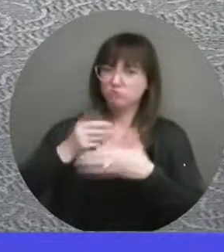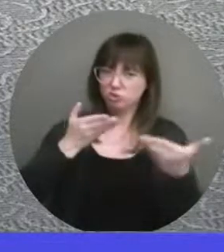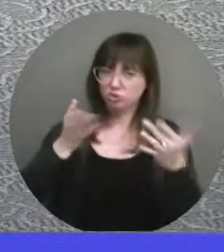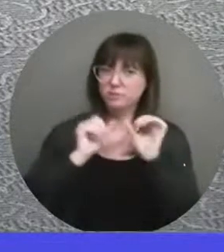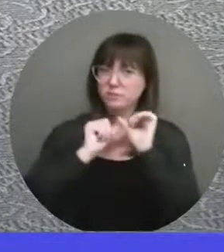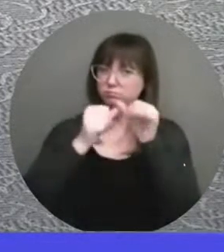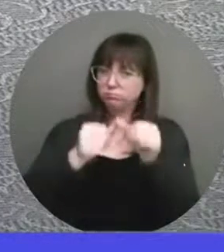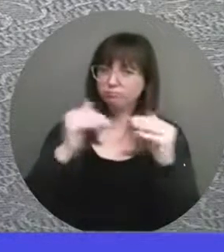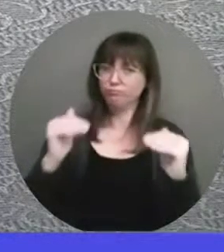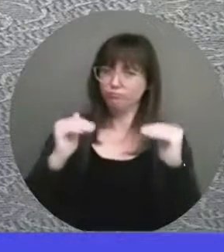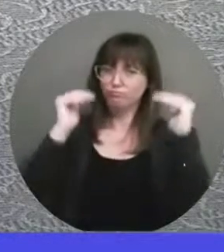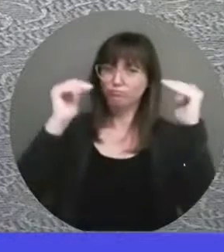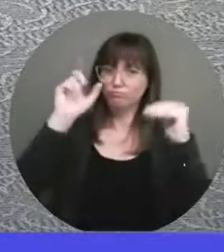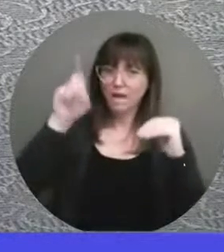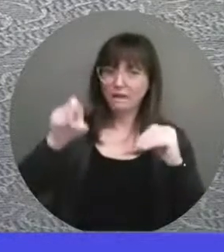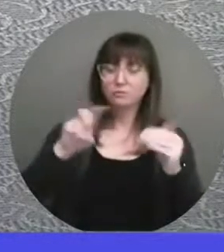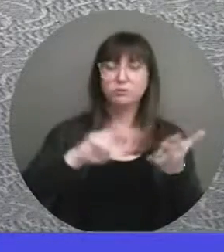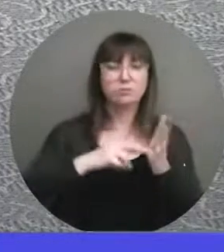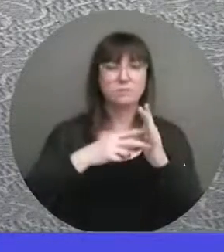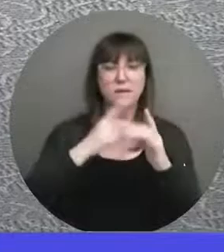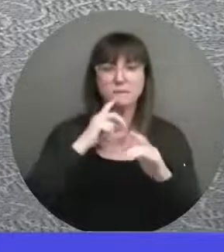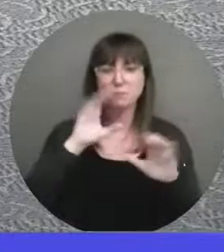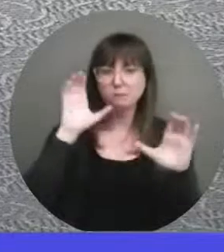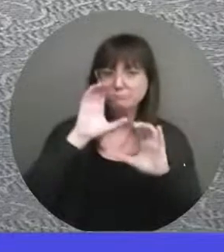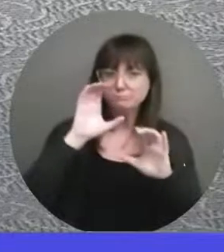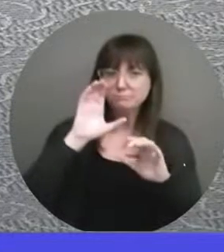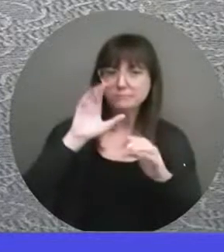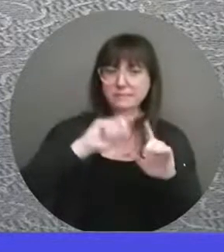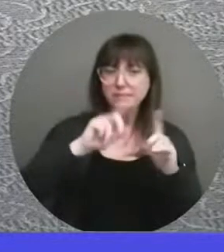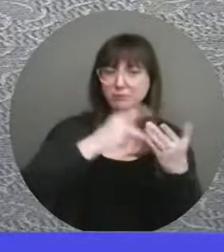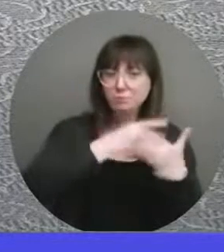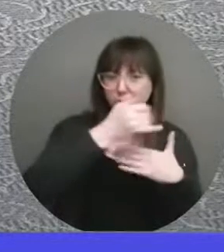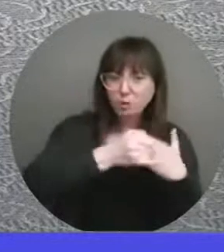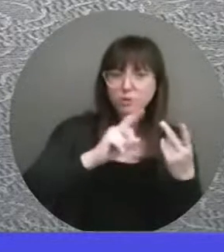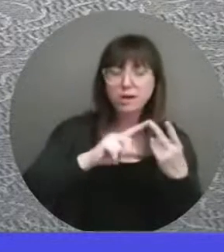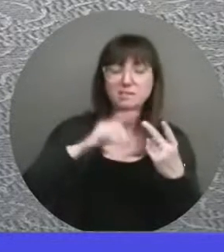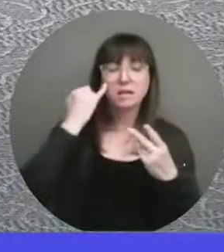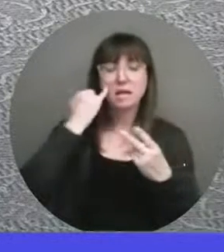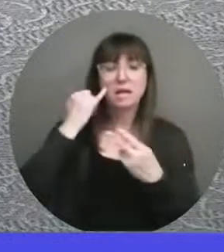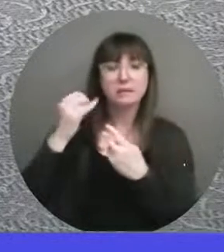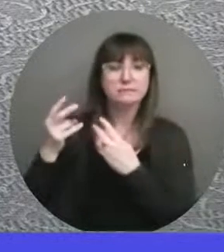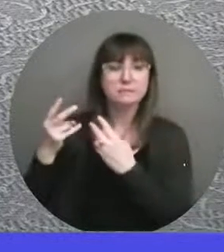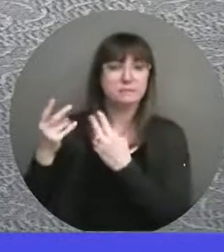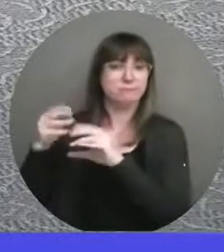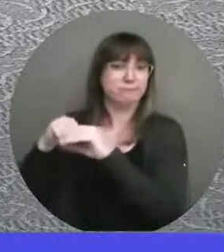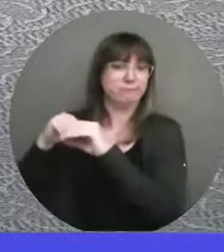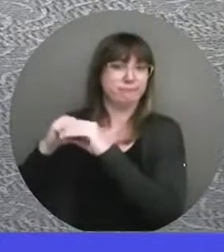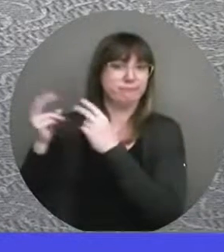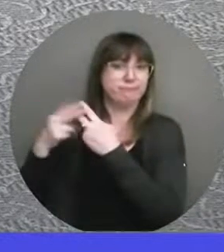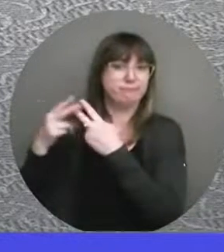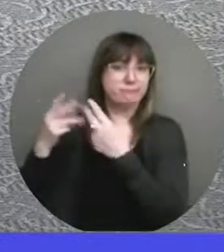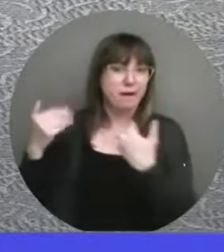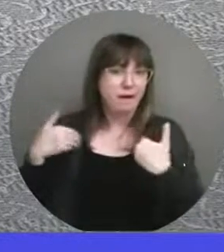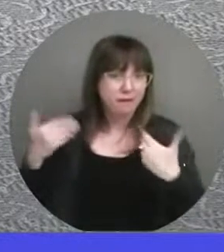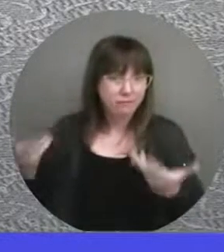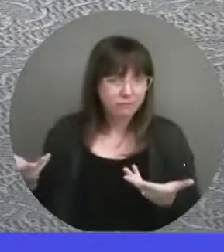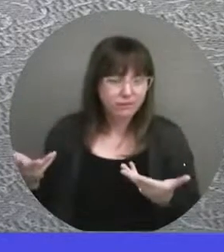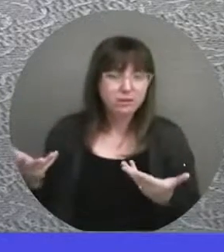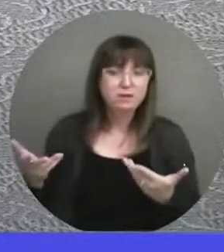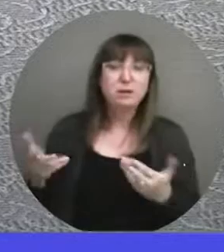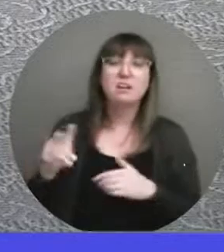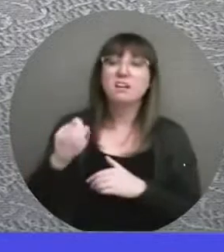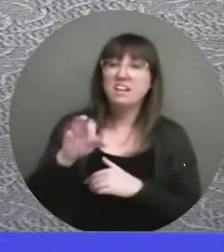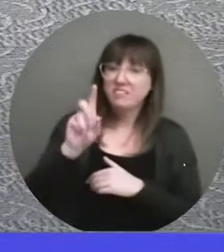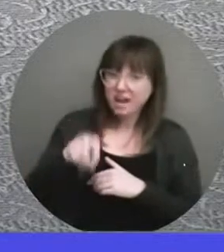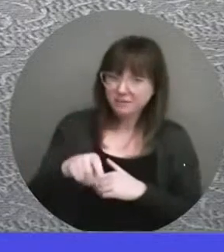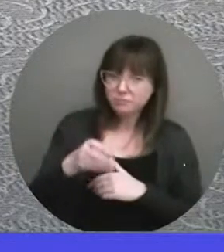at capital projects. We're obviously going to look at our reserves. And eventually, if we're pushed there, we may have to get to service cuts. But that's